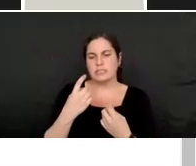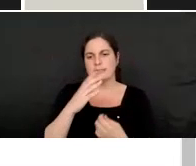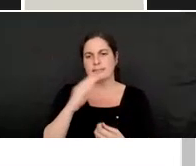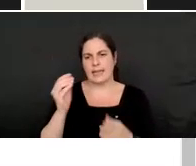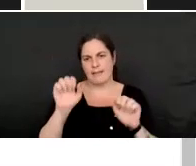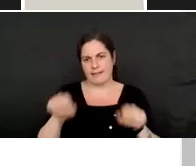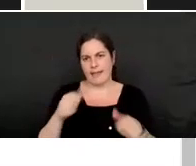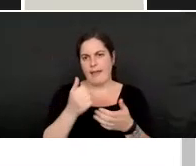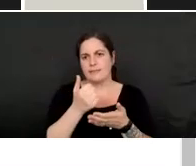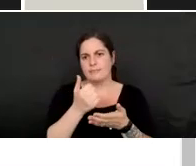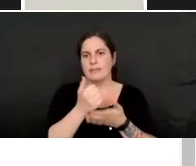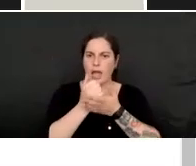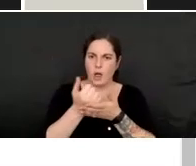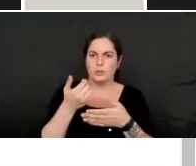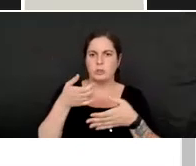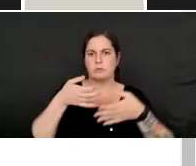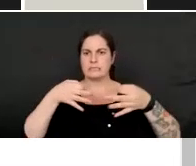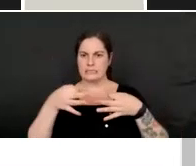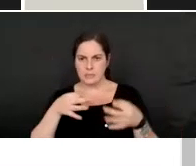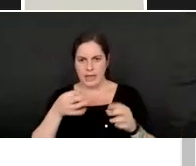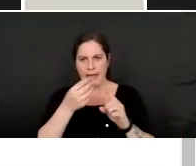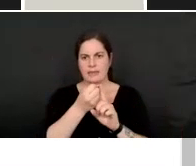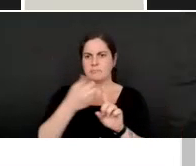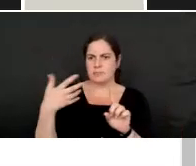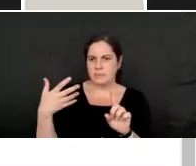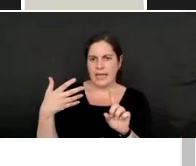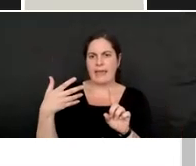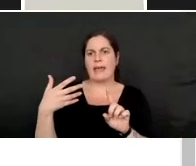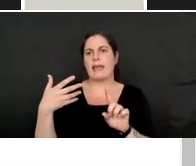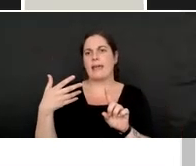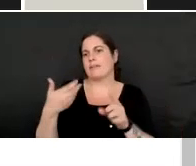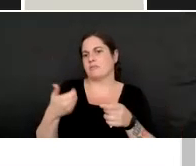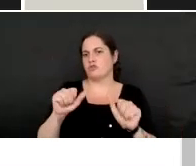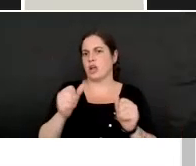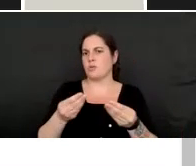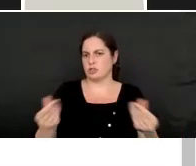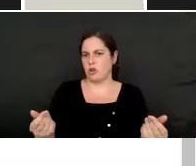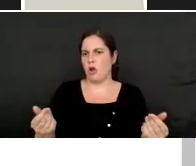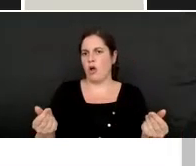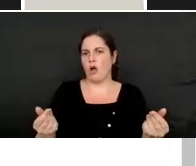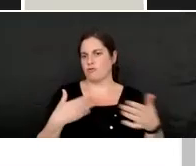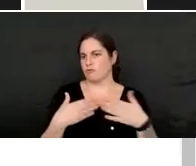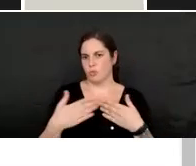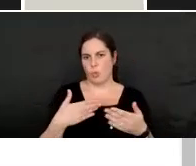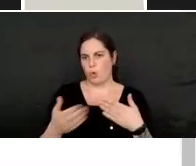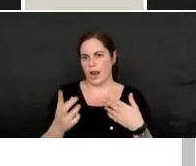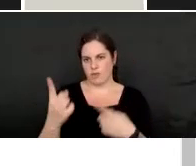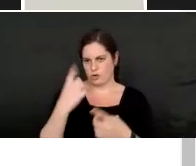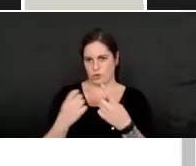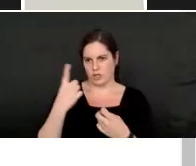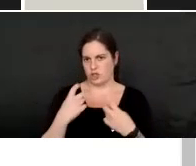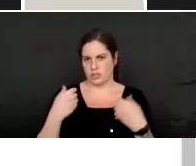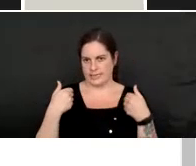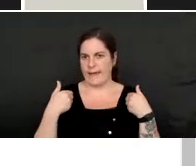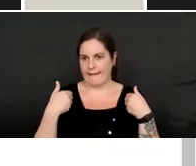know, directions or, try to resolve your concern. All right. So